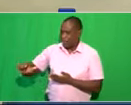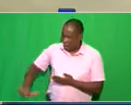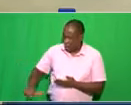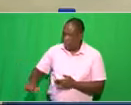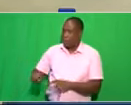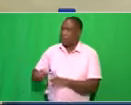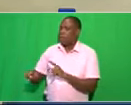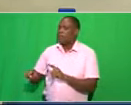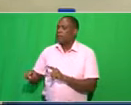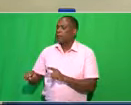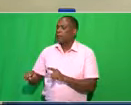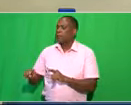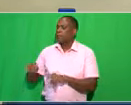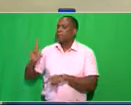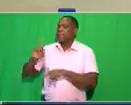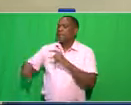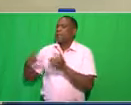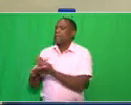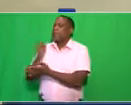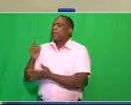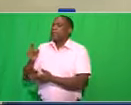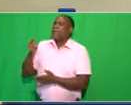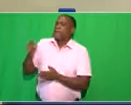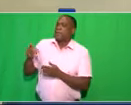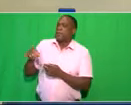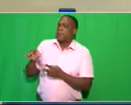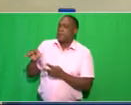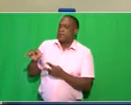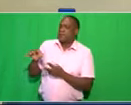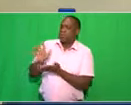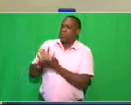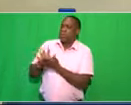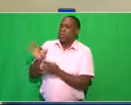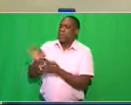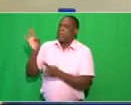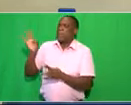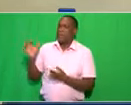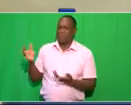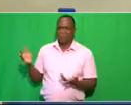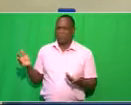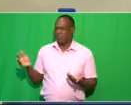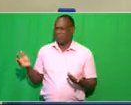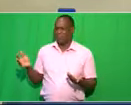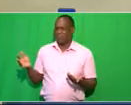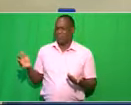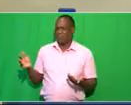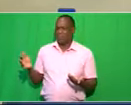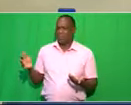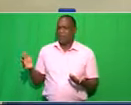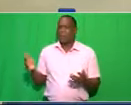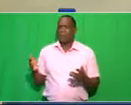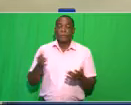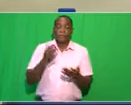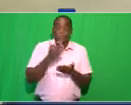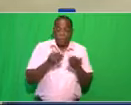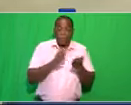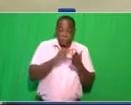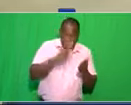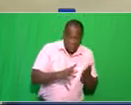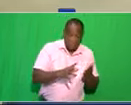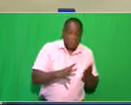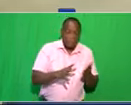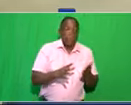but in their minds, there are some students who do not get their first choices at all, but there are others who have the